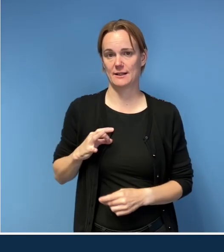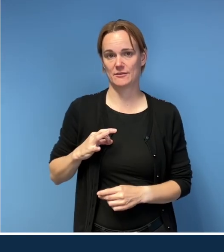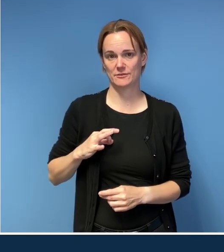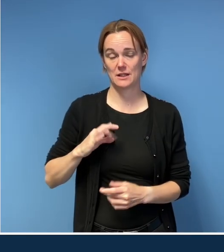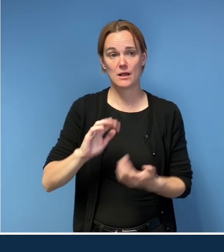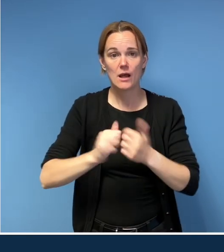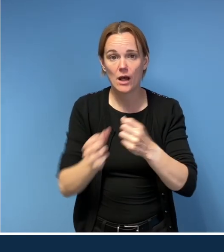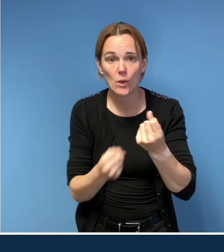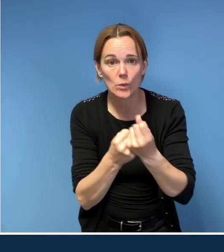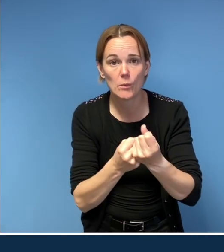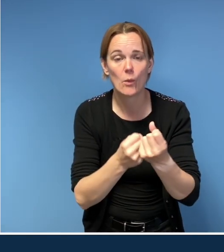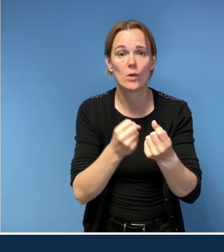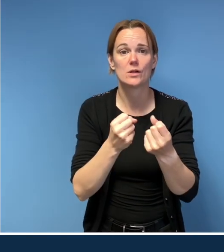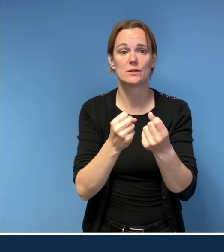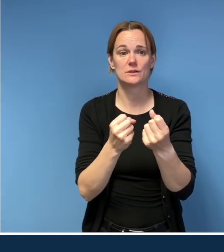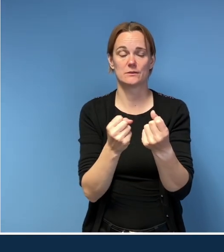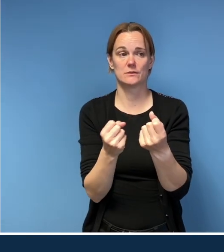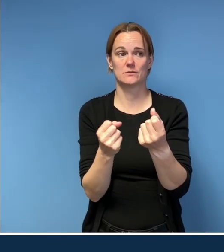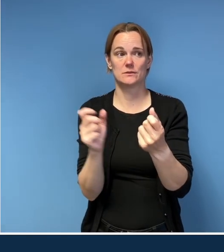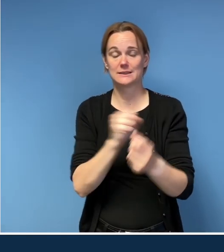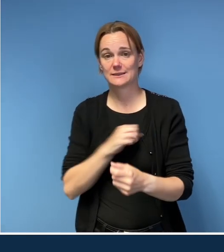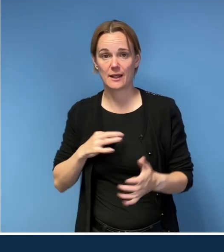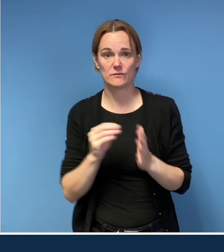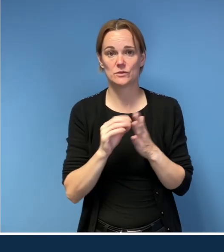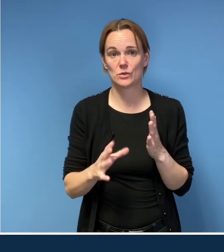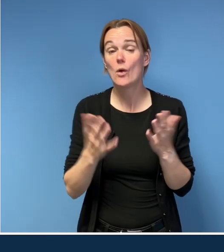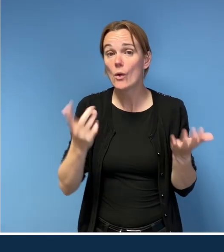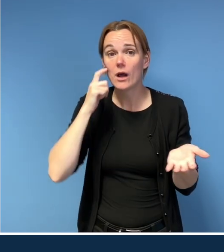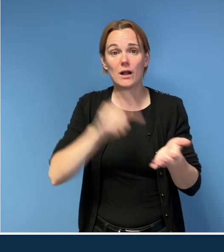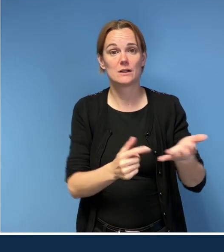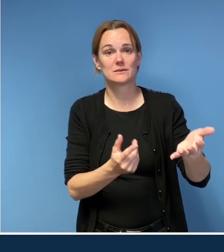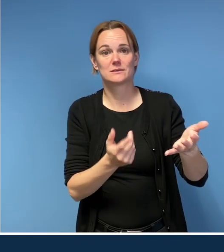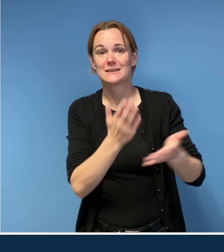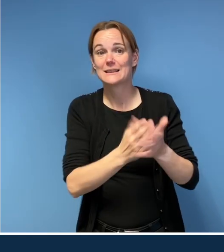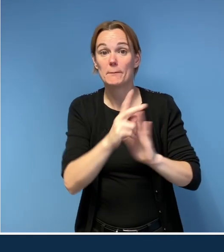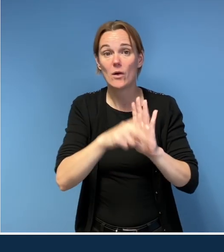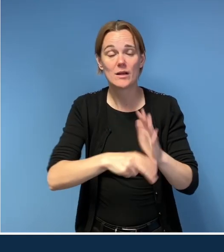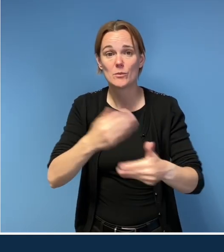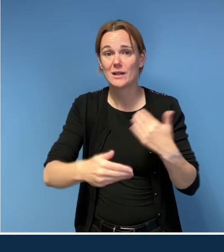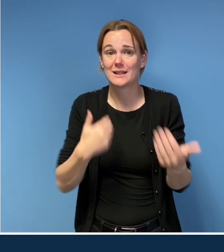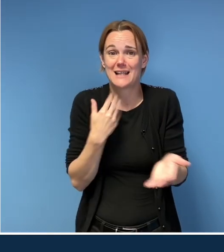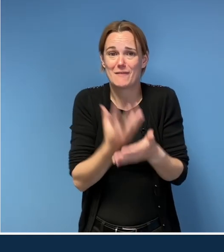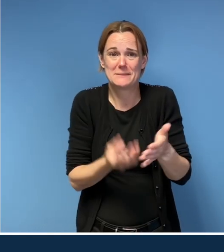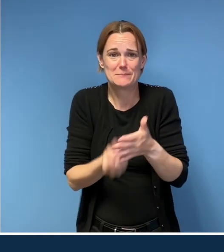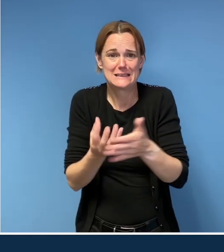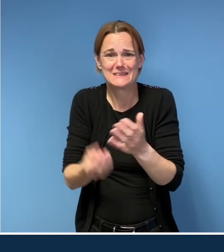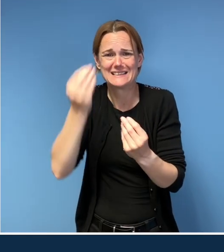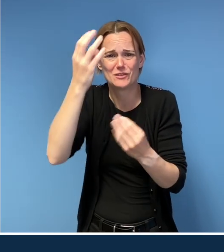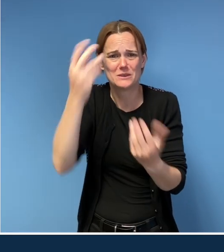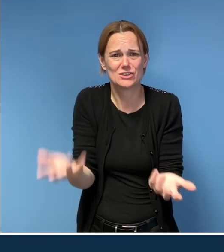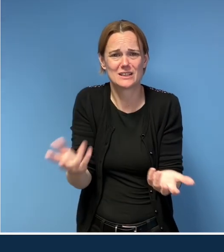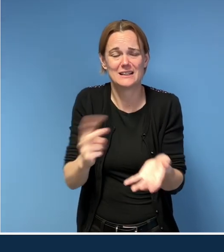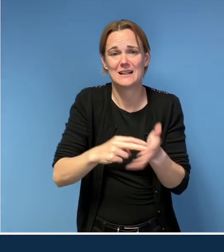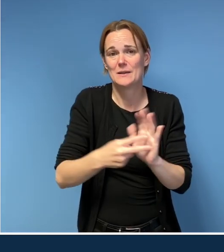up to support and to acknowledge those deficits in our policies, in our processes, that doesn't